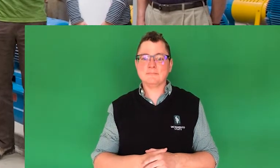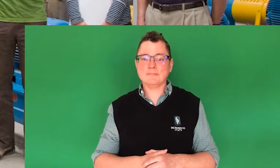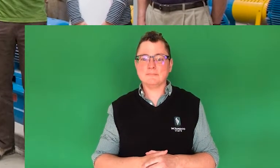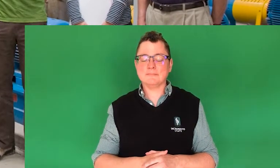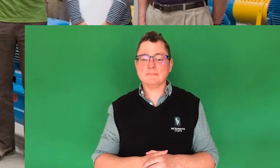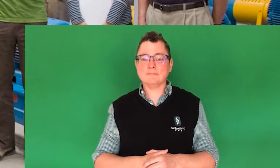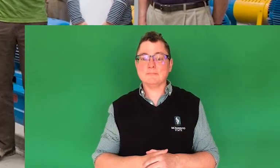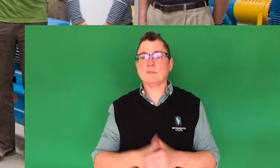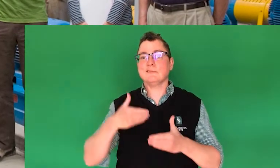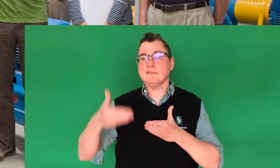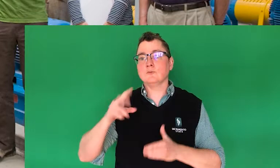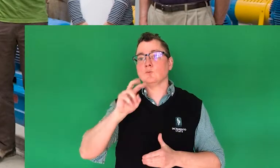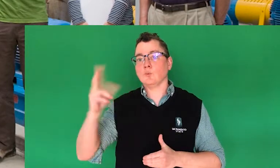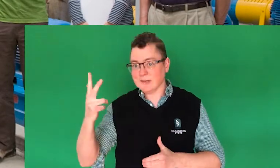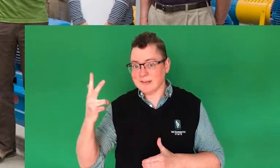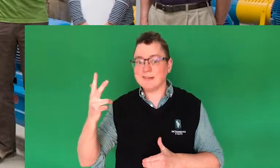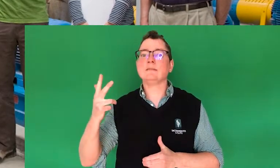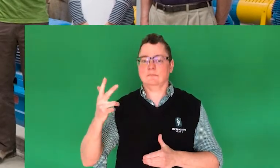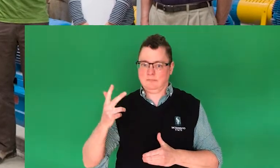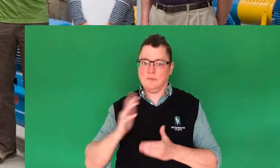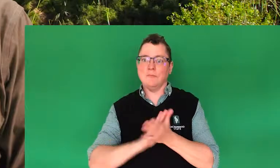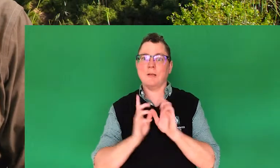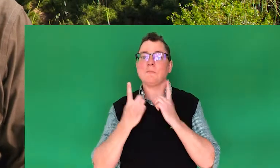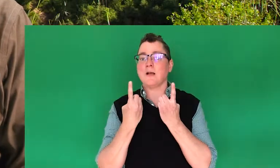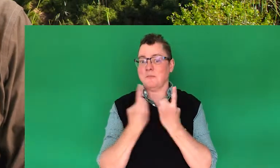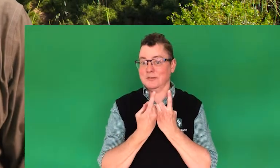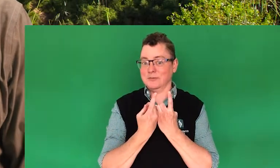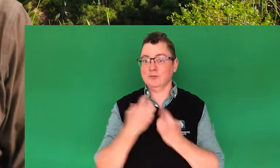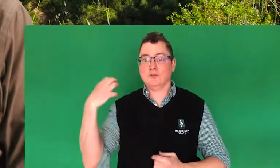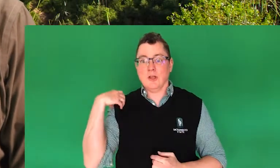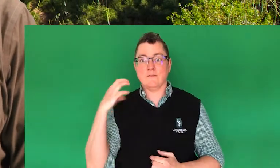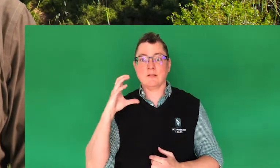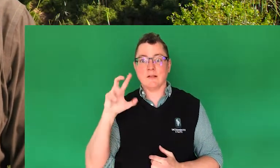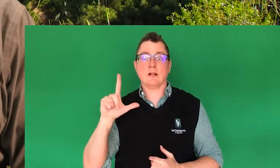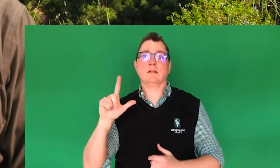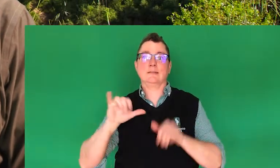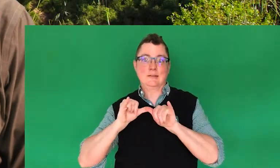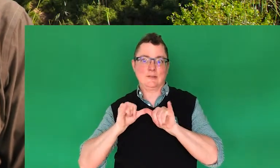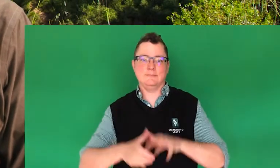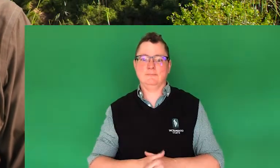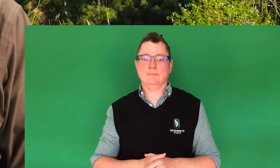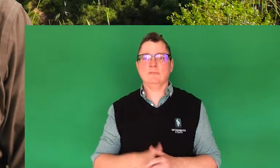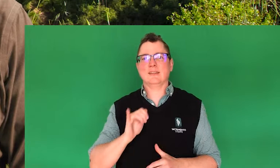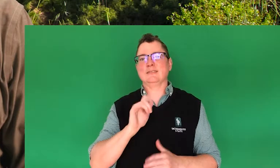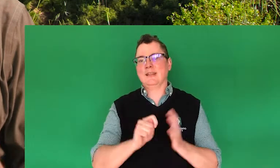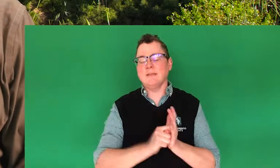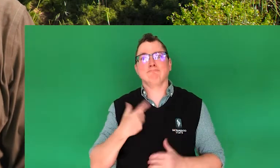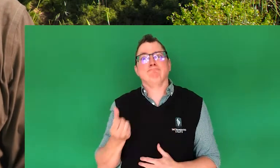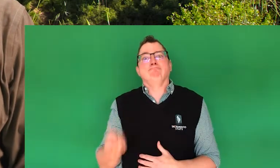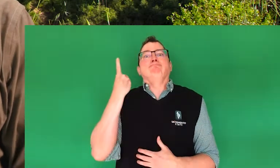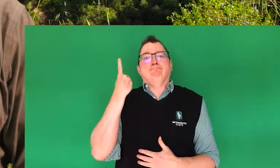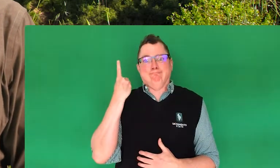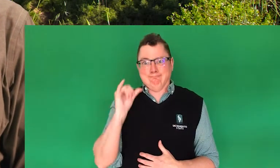in 97. And then later on in 2003, I became a department chair of civil engineering. And that's